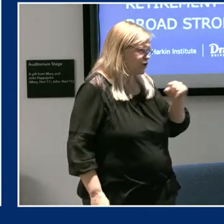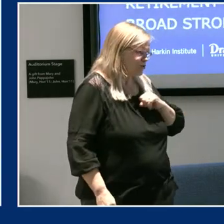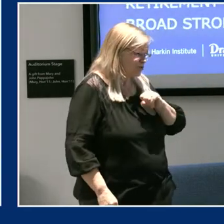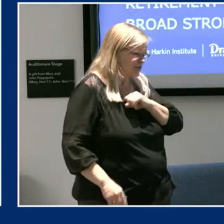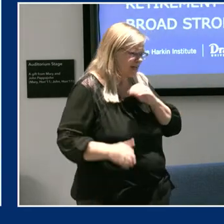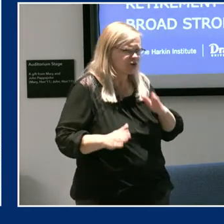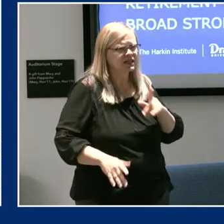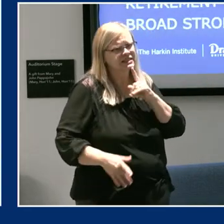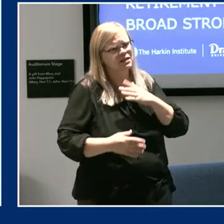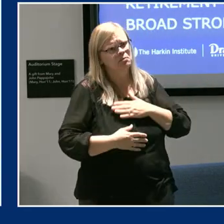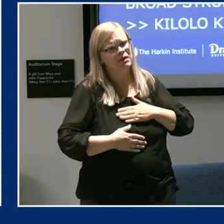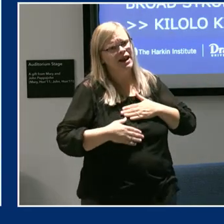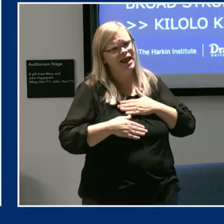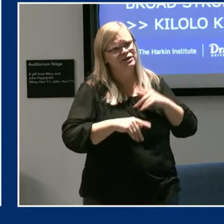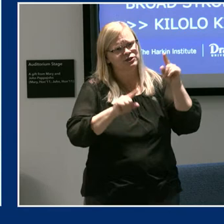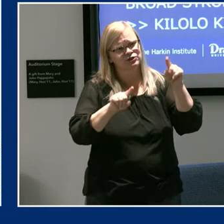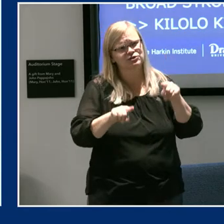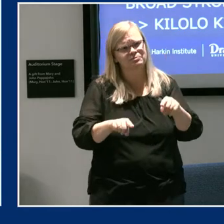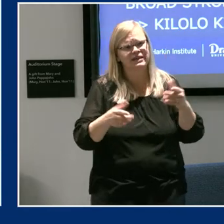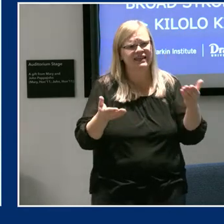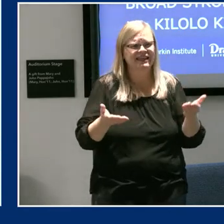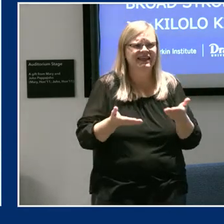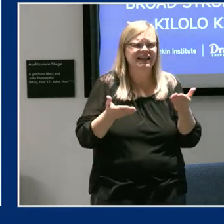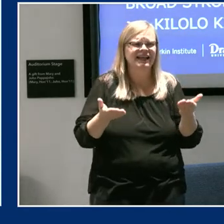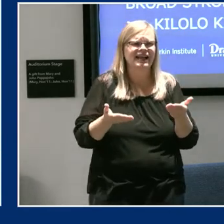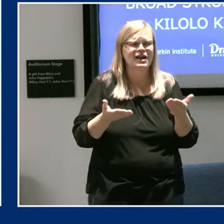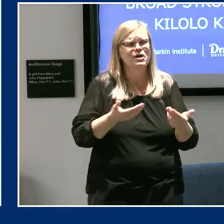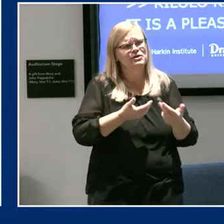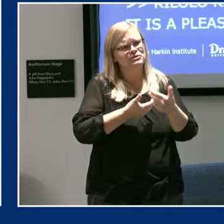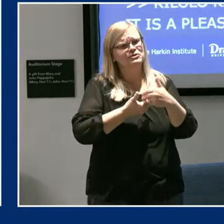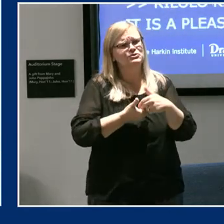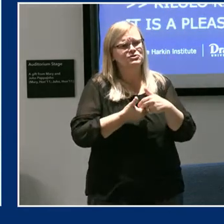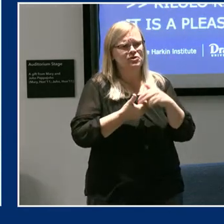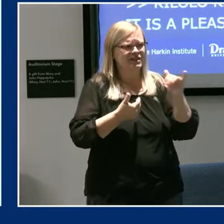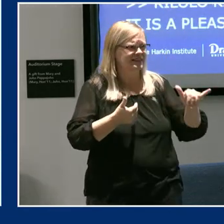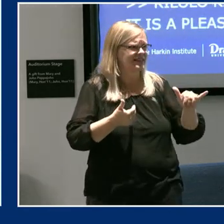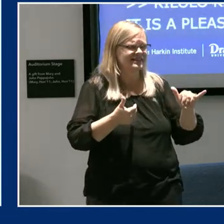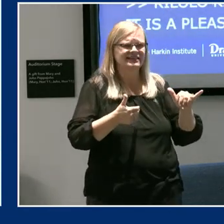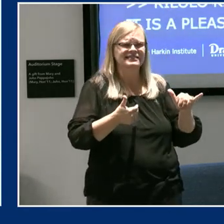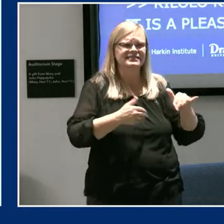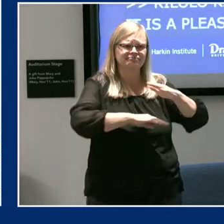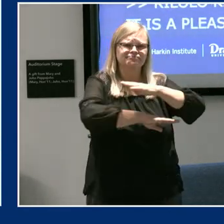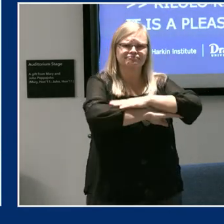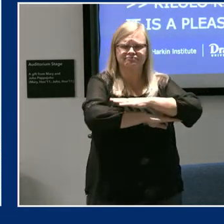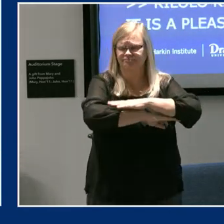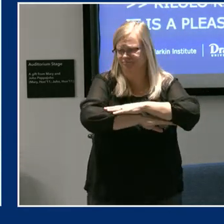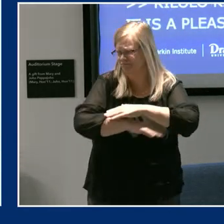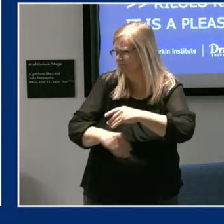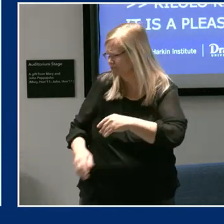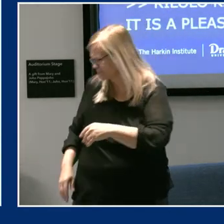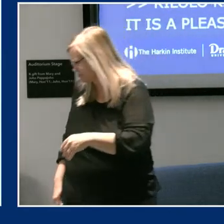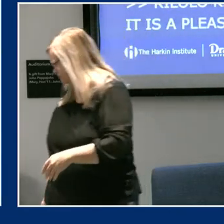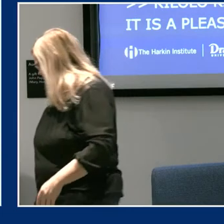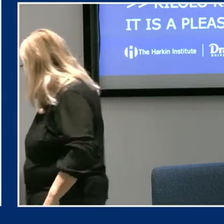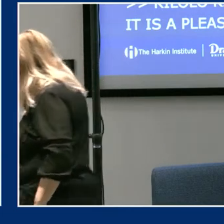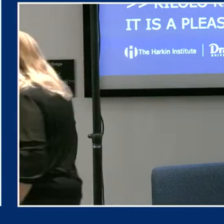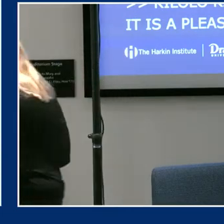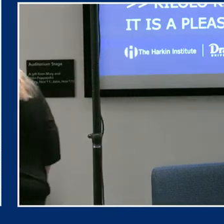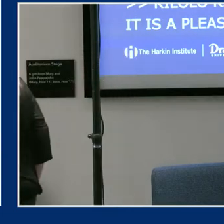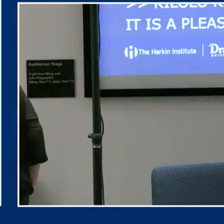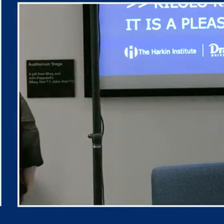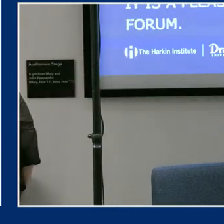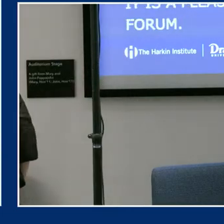pleasure to be here and to join this forum. And Social Security